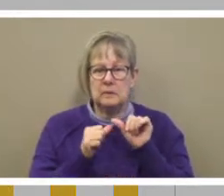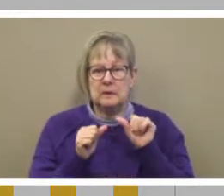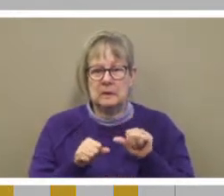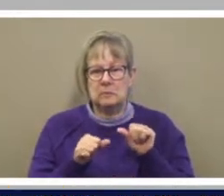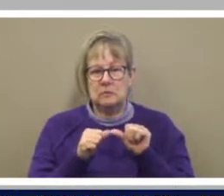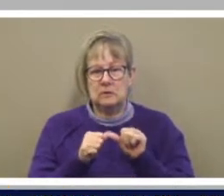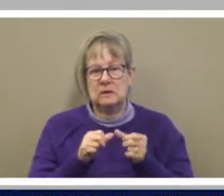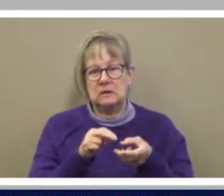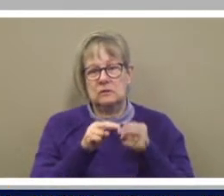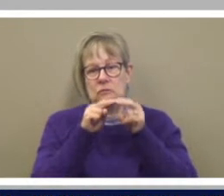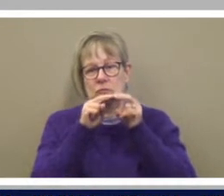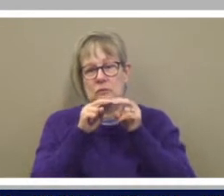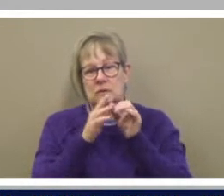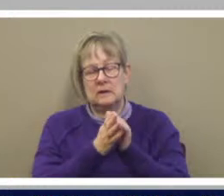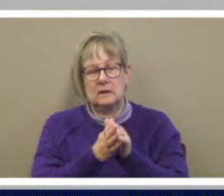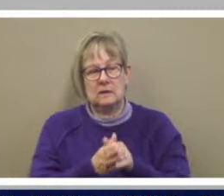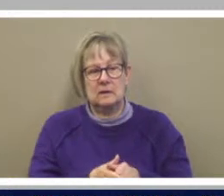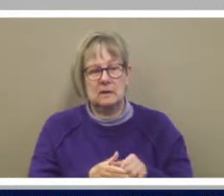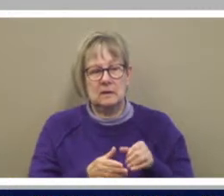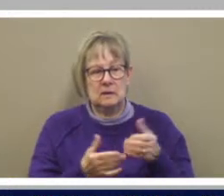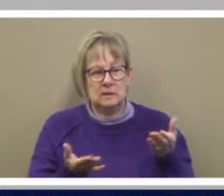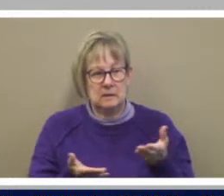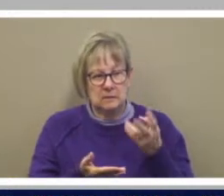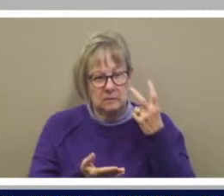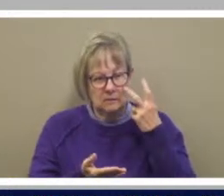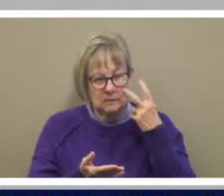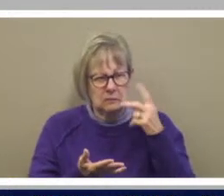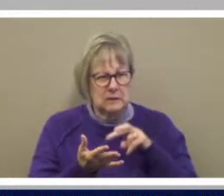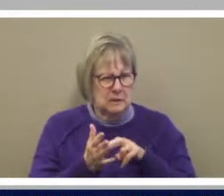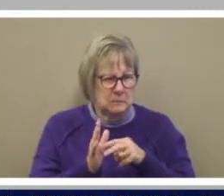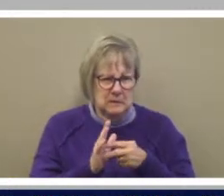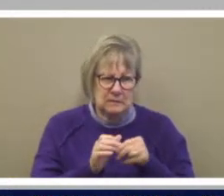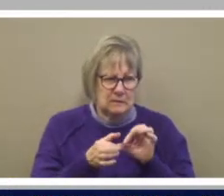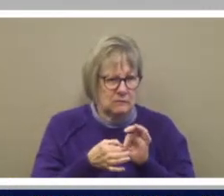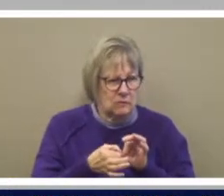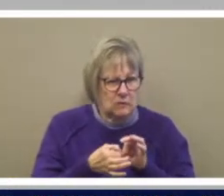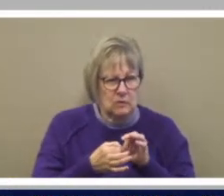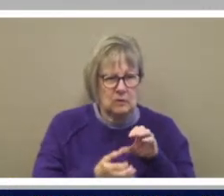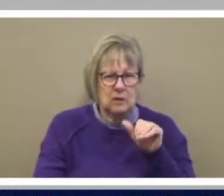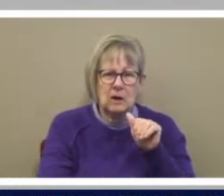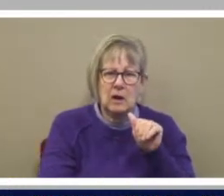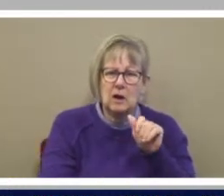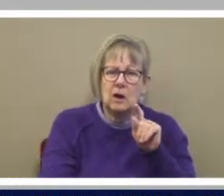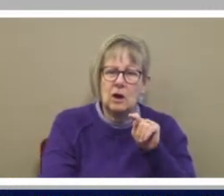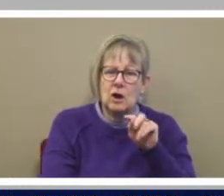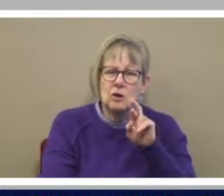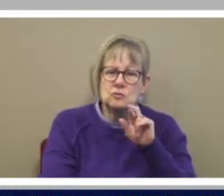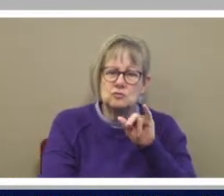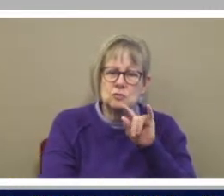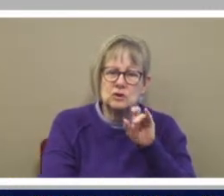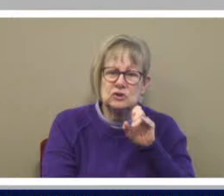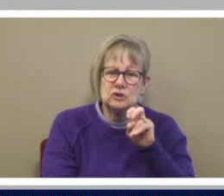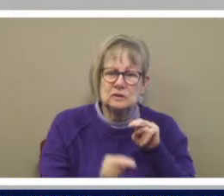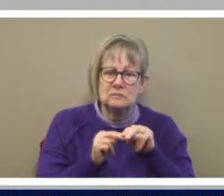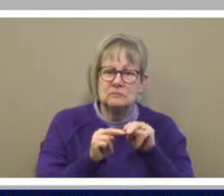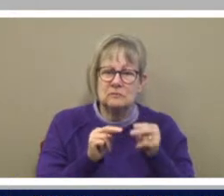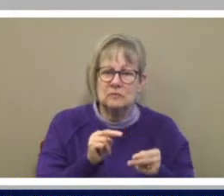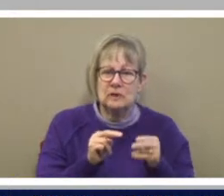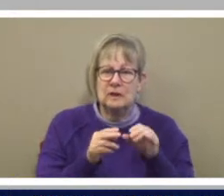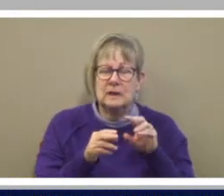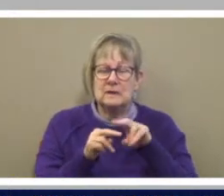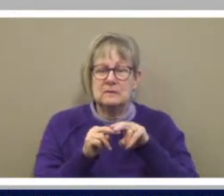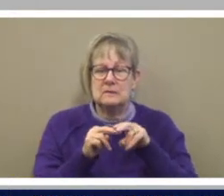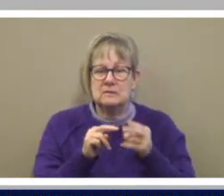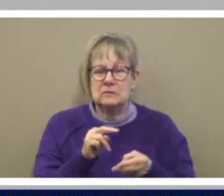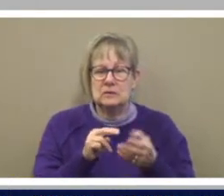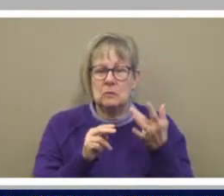rebound. Here you'll see what I mean as far as attrition. So the attrition amount are the number of retirements